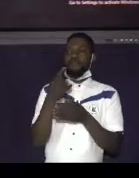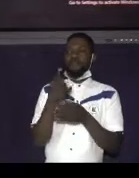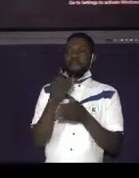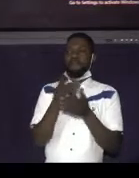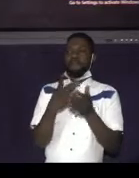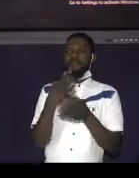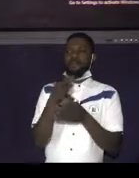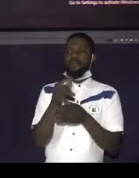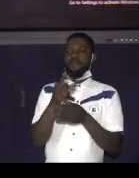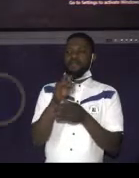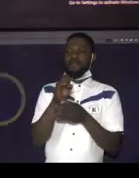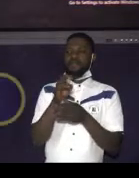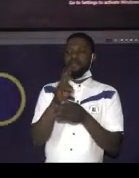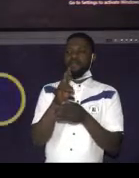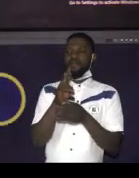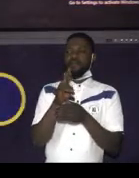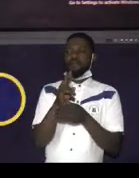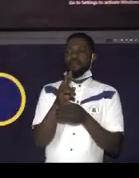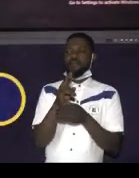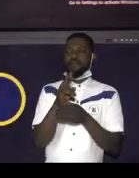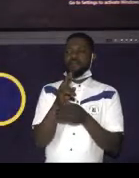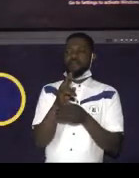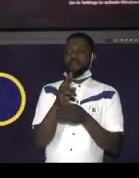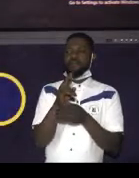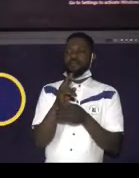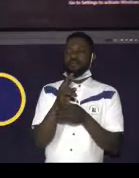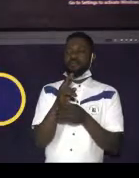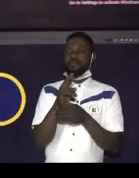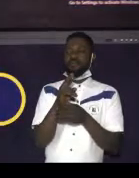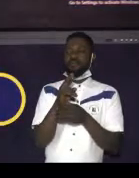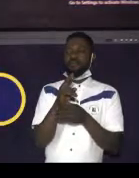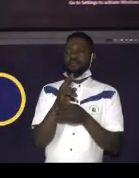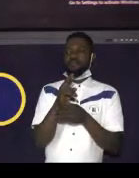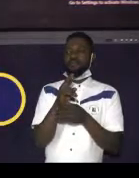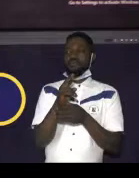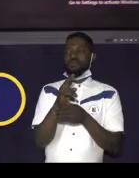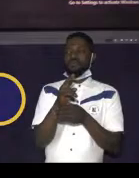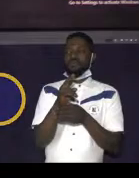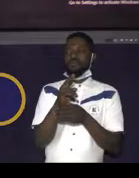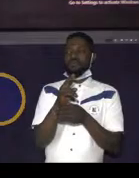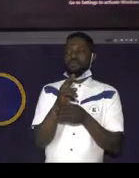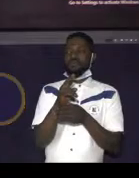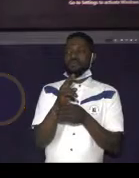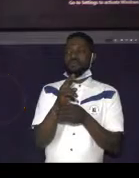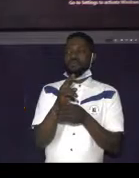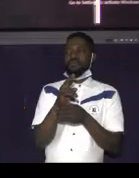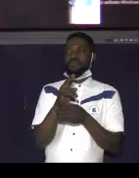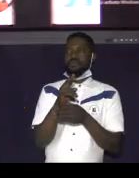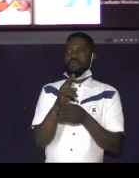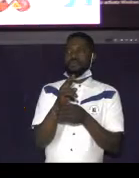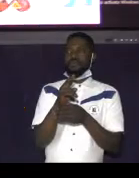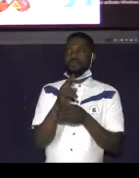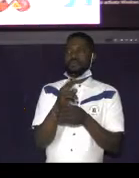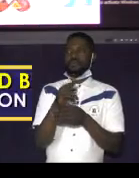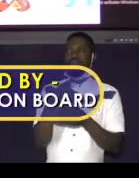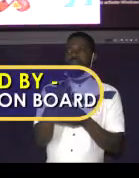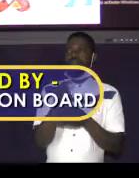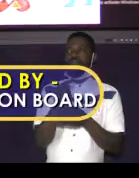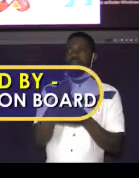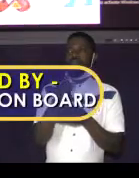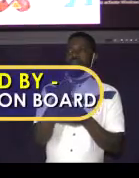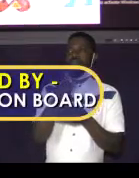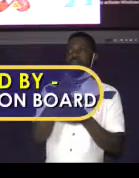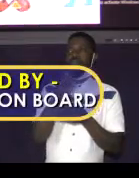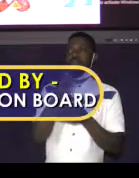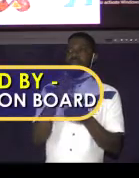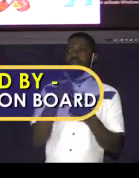look at the parts of lever now. Let's discuss that in full. Parts of lever. The